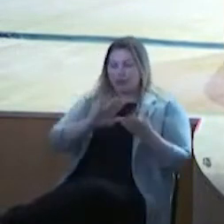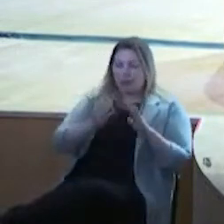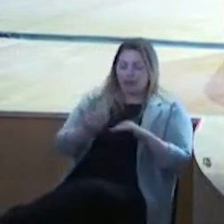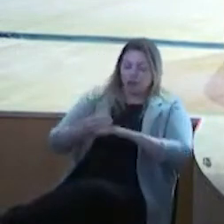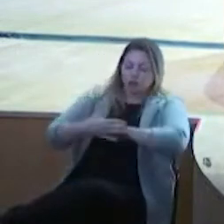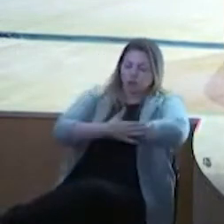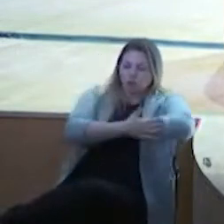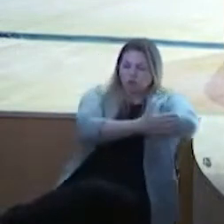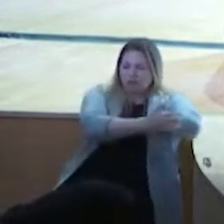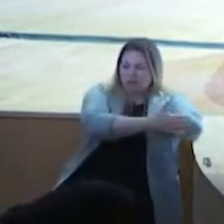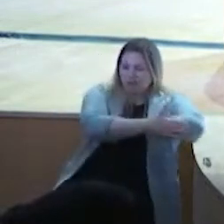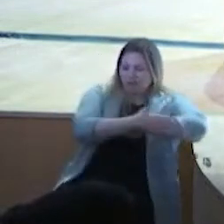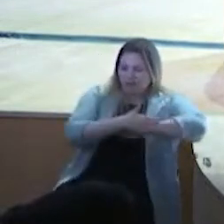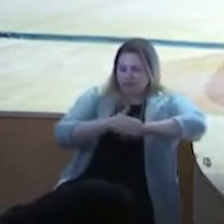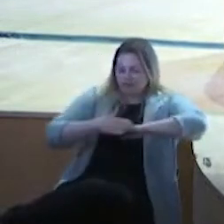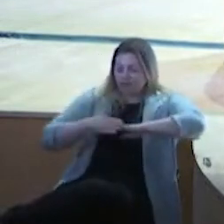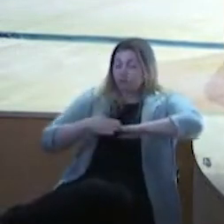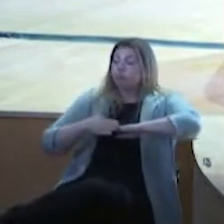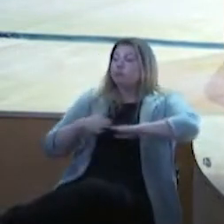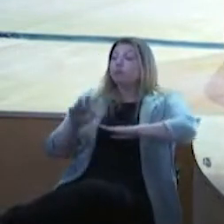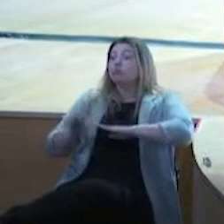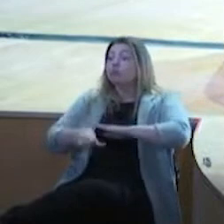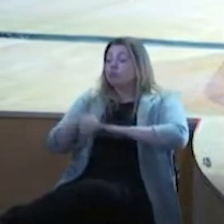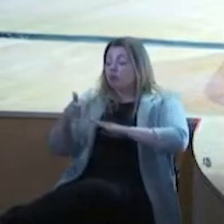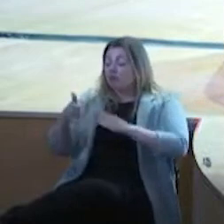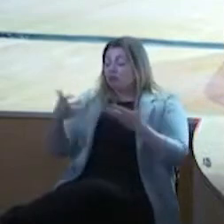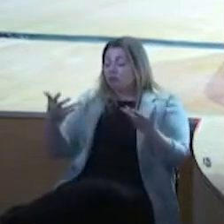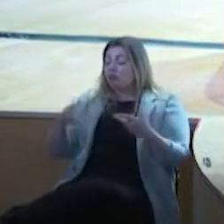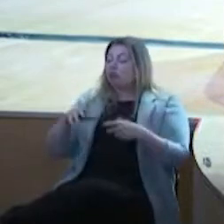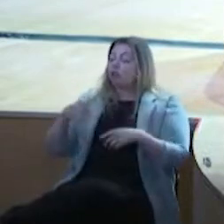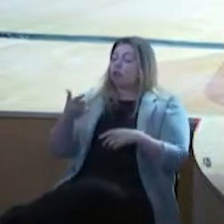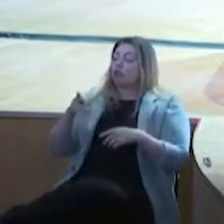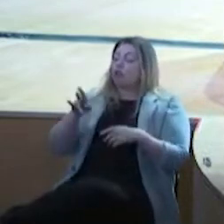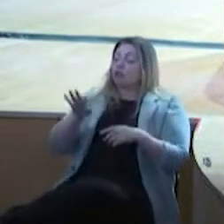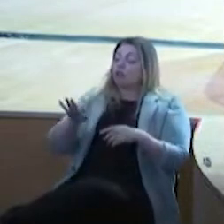other concern, of course, would be fire. The Gulf Islands are